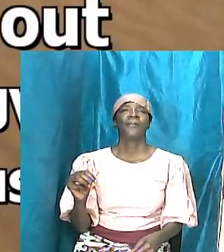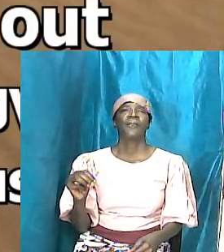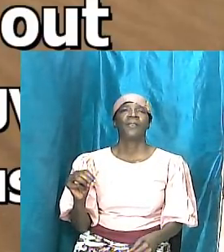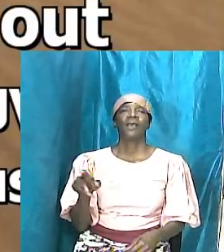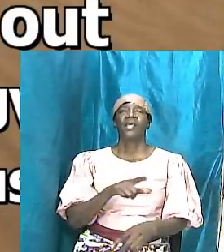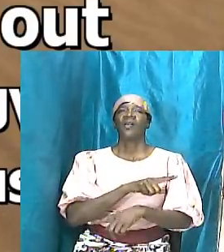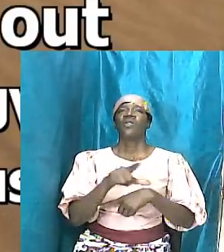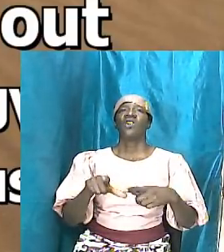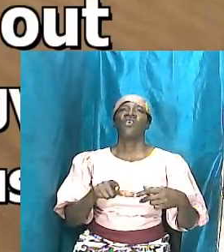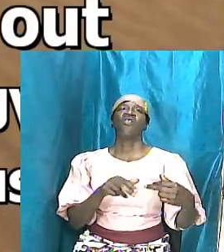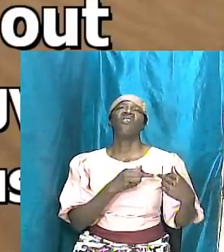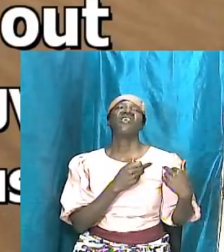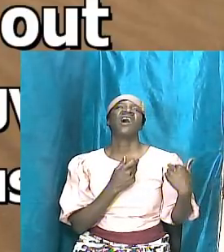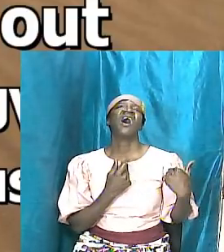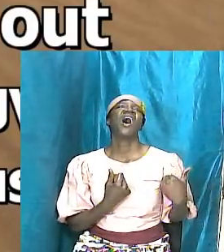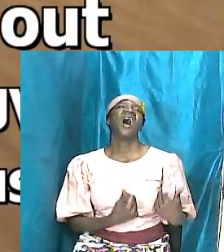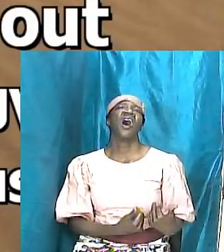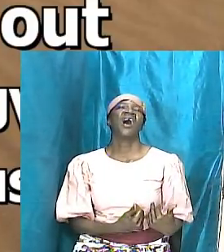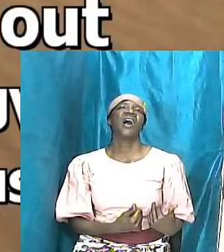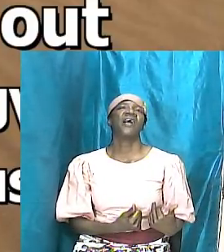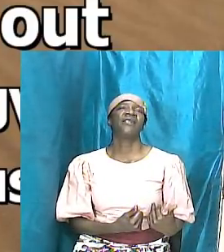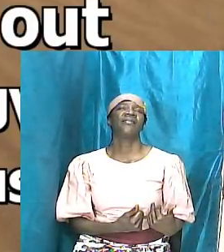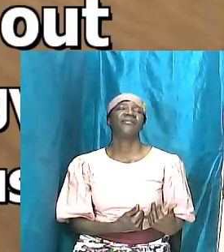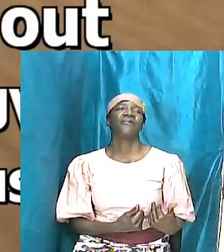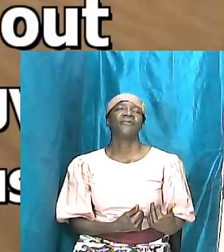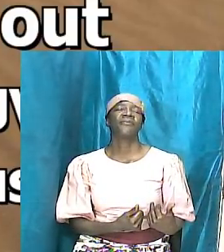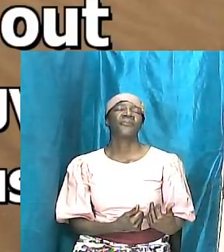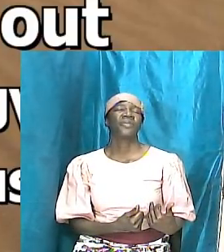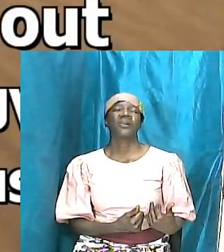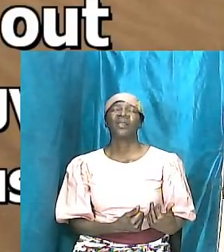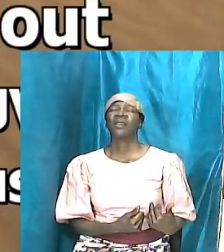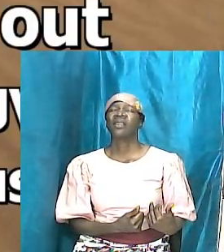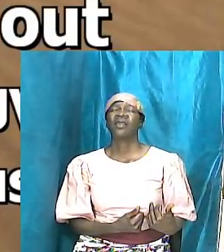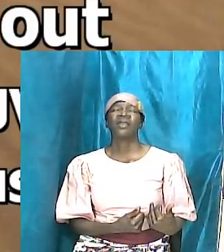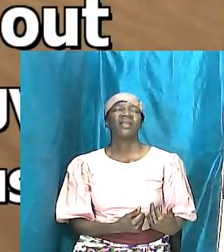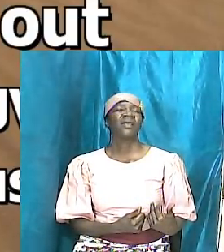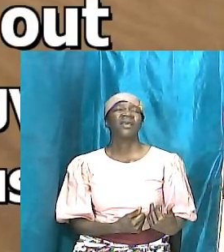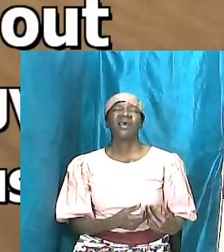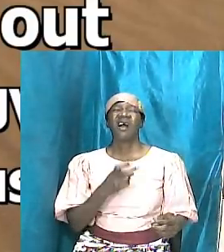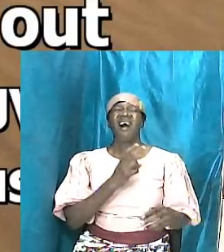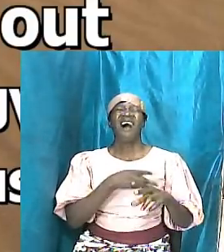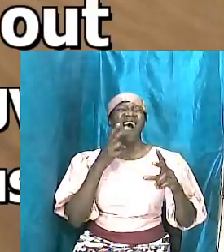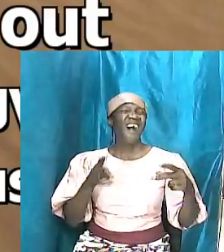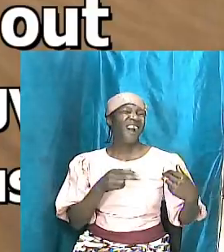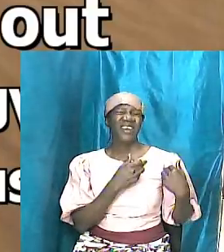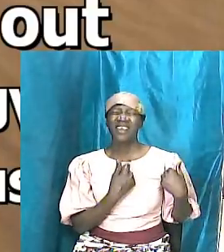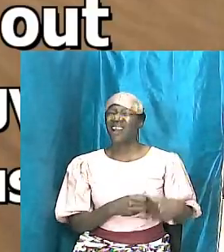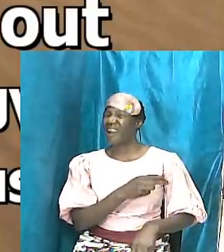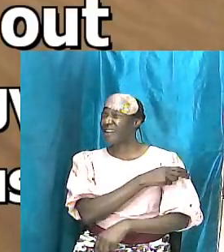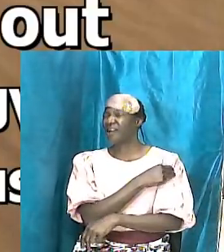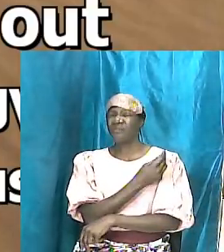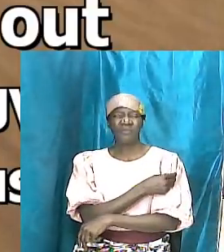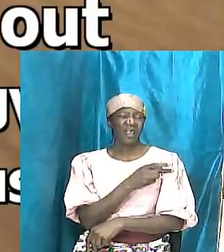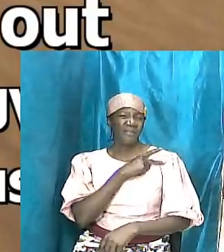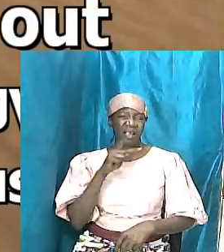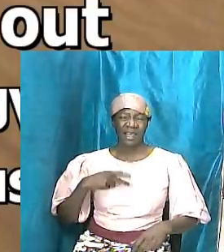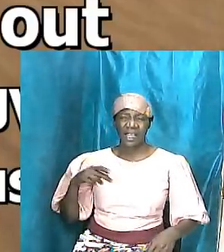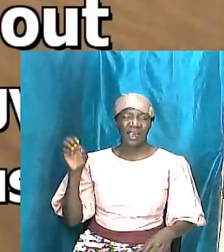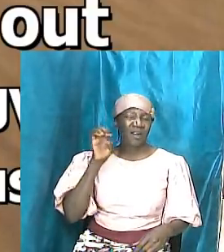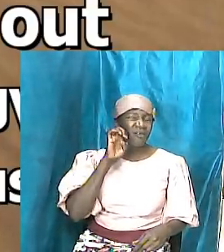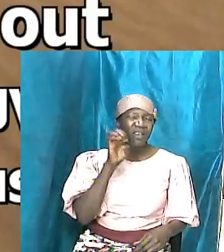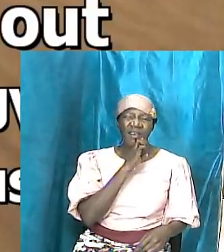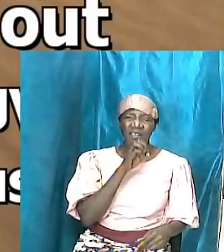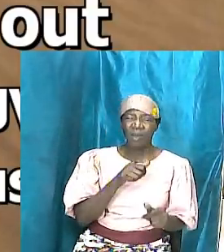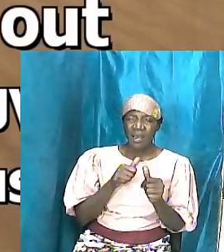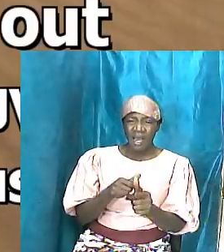And the Lord hardened the heart of Pharaoh, king of Egypt, and he pursued after the children of